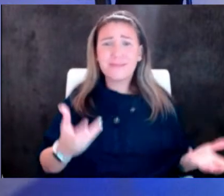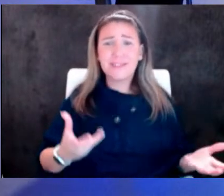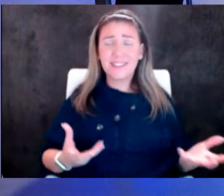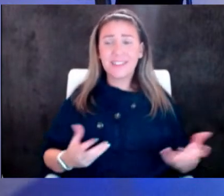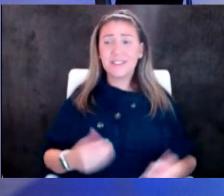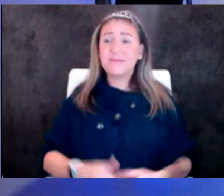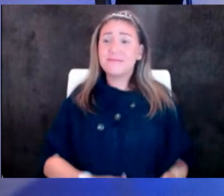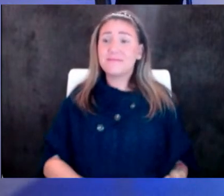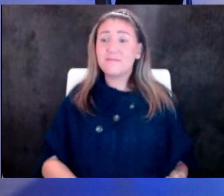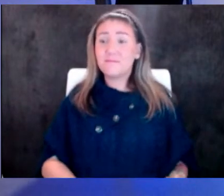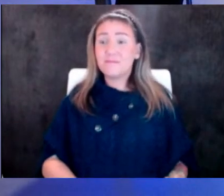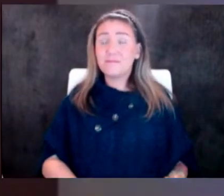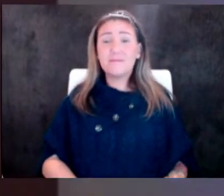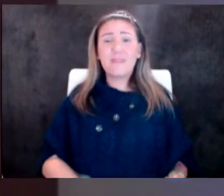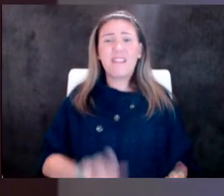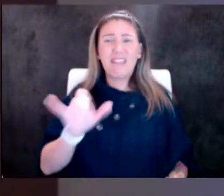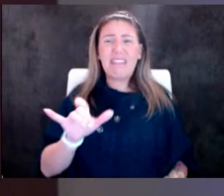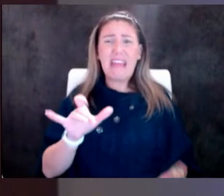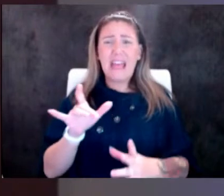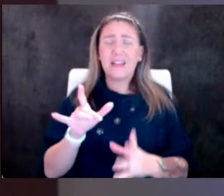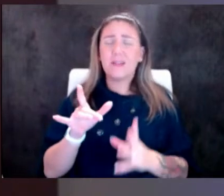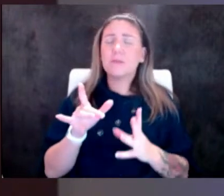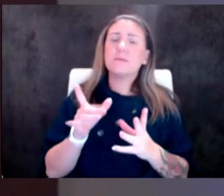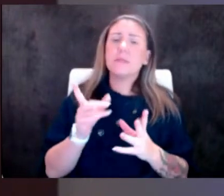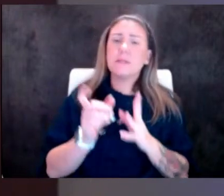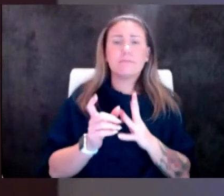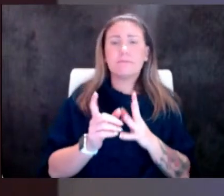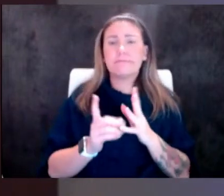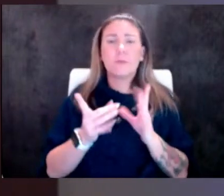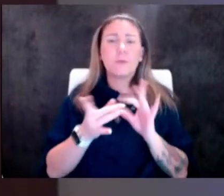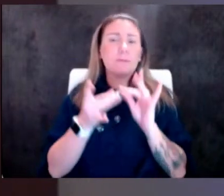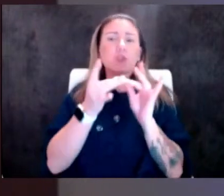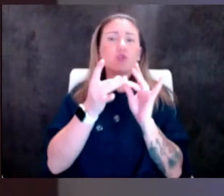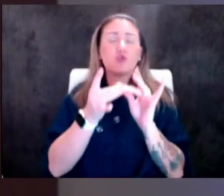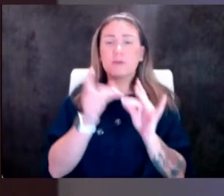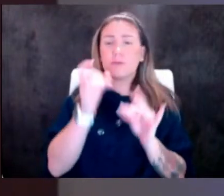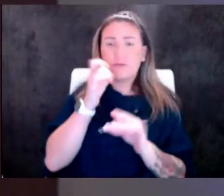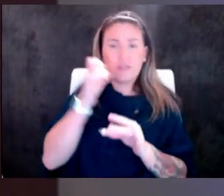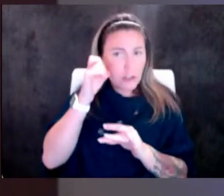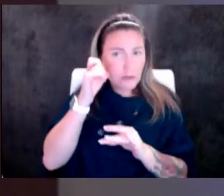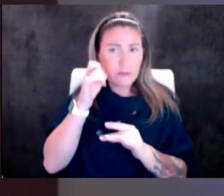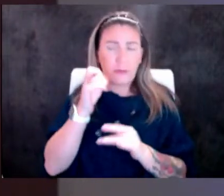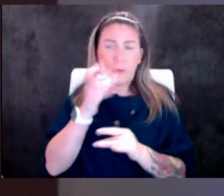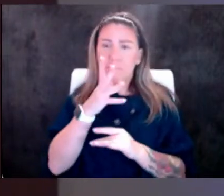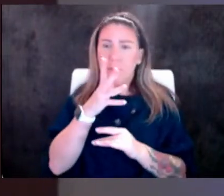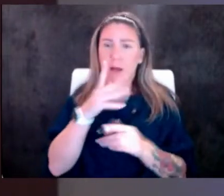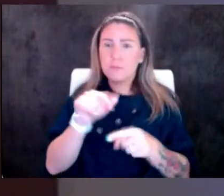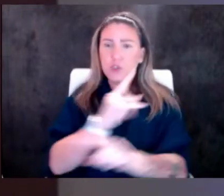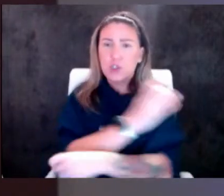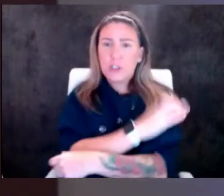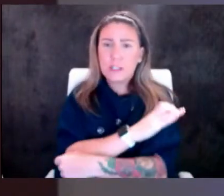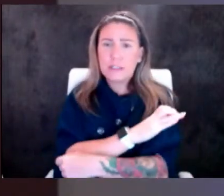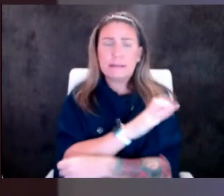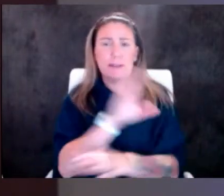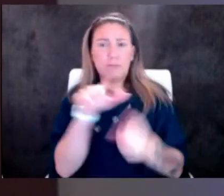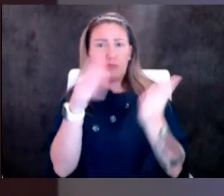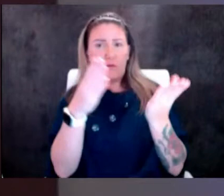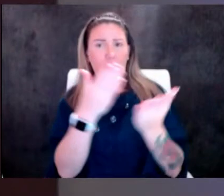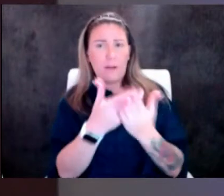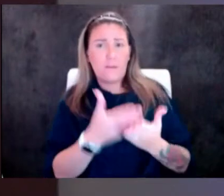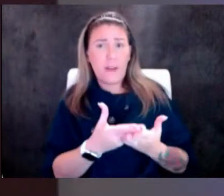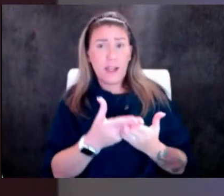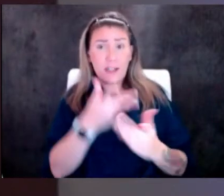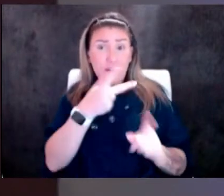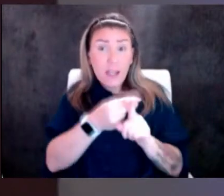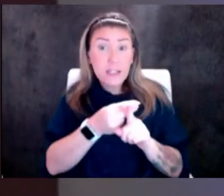one, and it came up in a conversation yesterday with the mom in clinic, and I think this gets back to the way some things are presented. What the vaccine actually does is